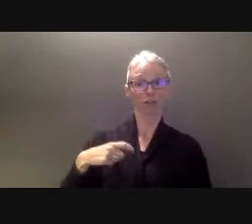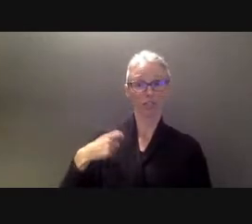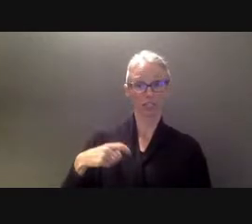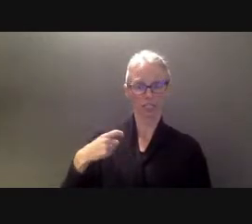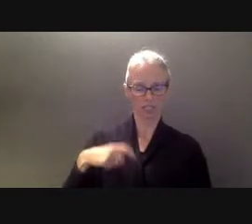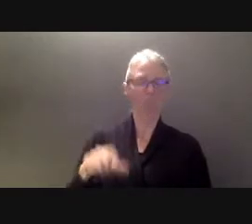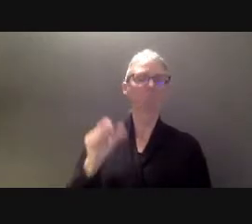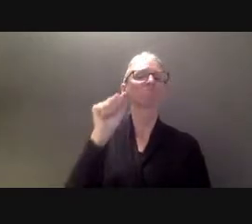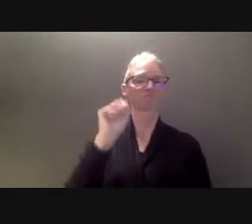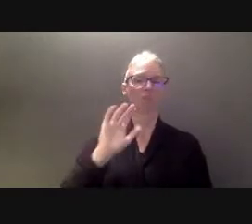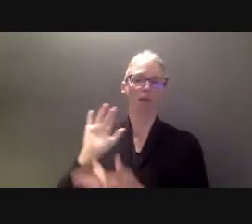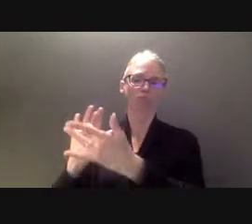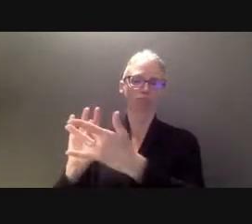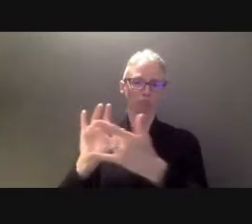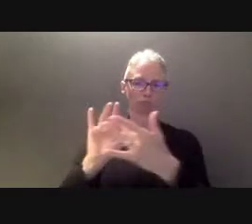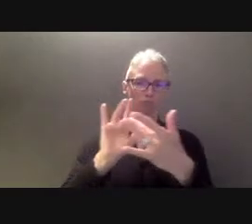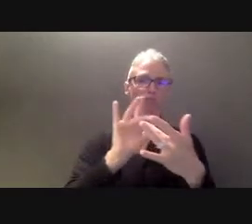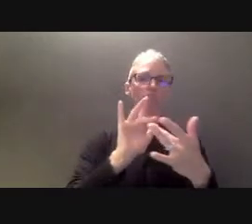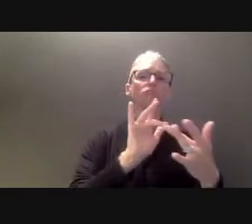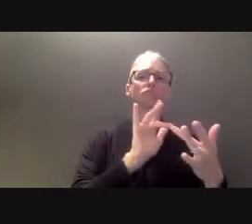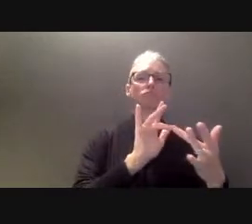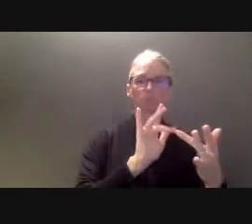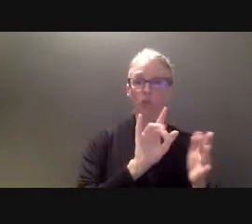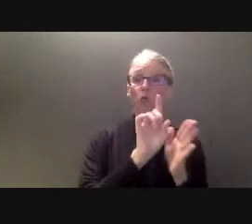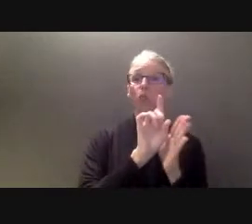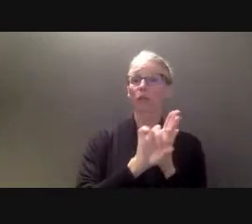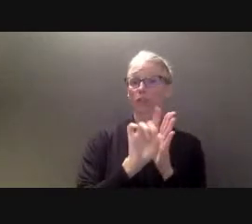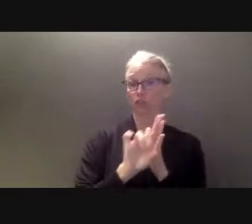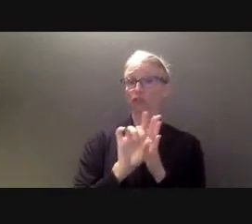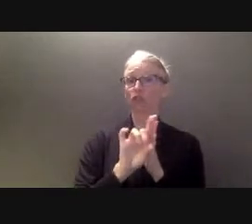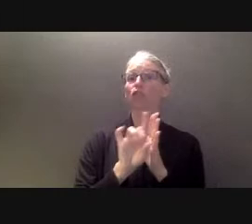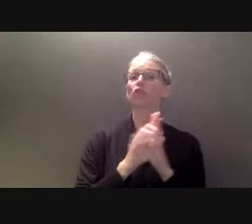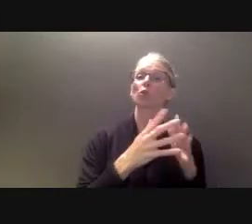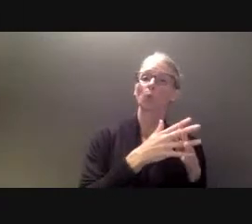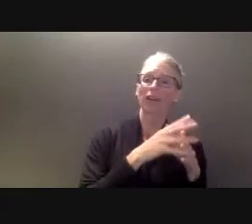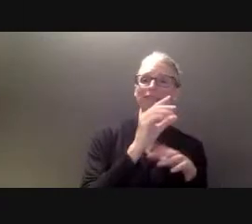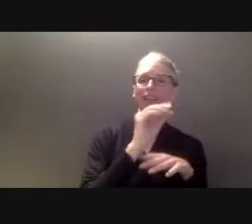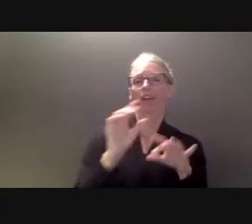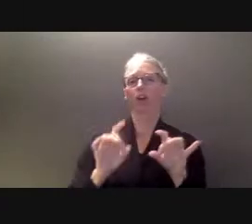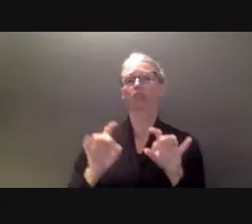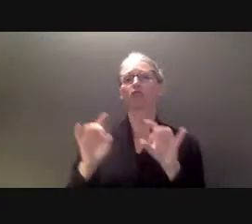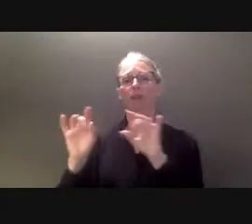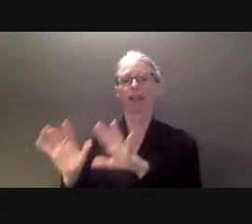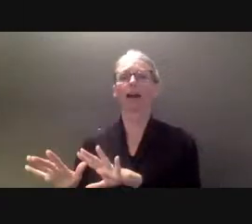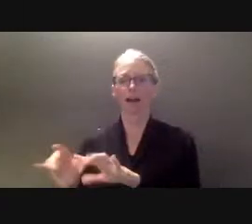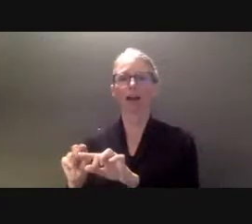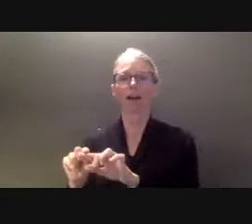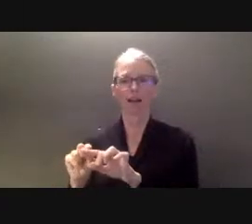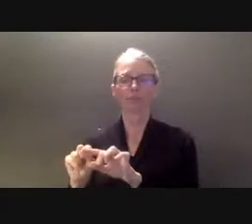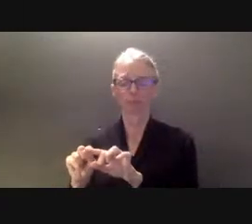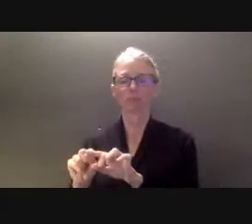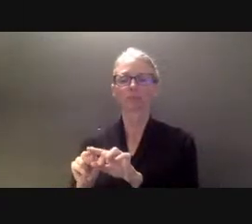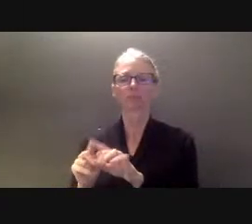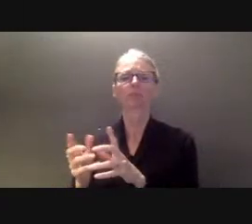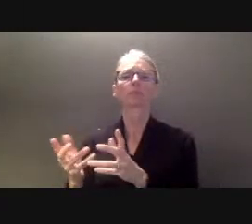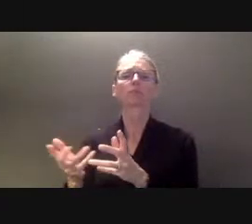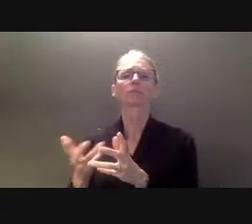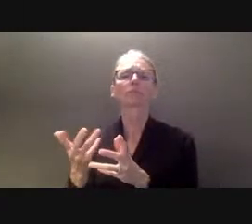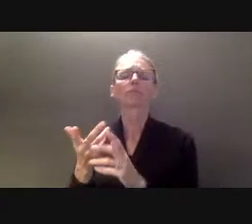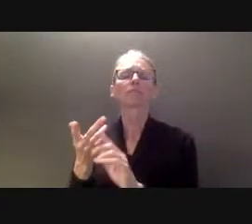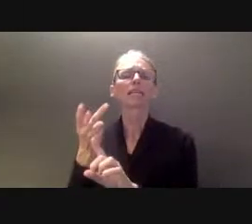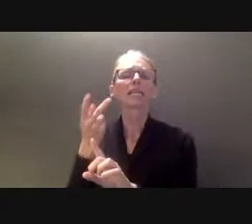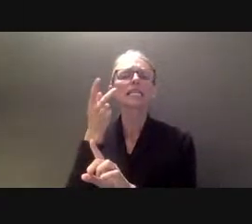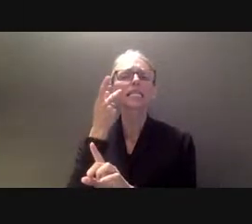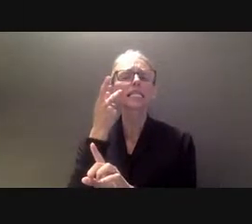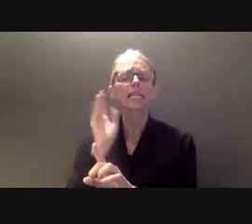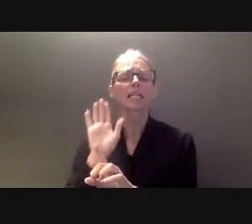of Canada, particularly researchers in Australia as well, to learn more about how they're kind of targeting accessibility of their